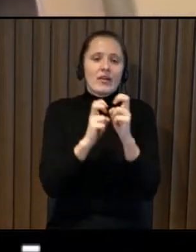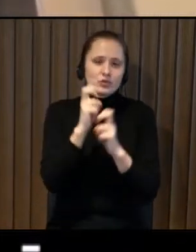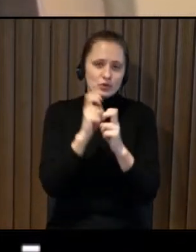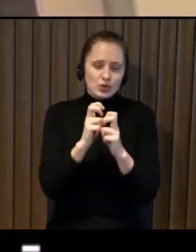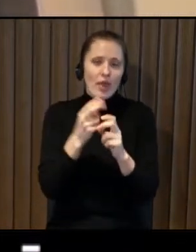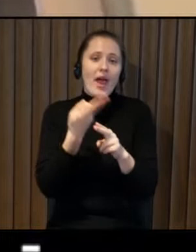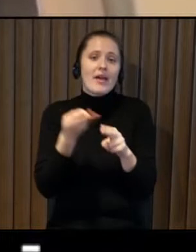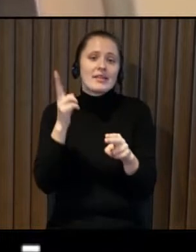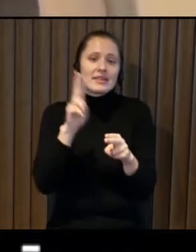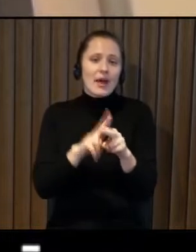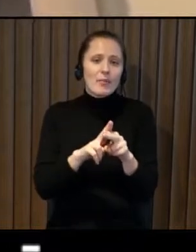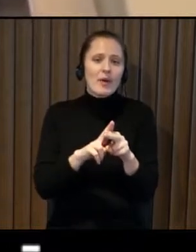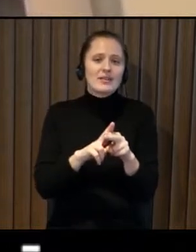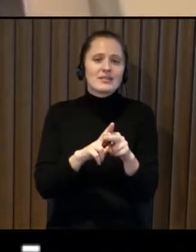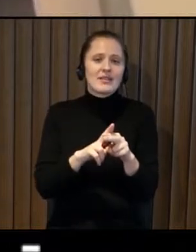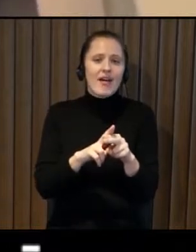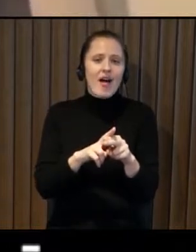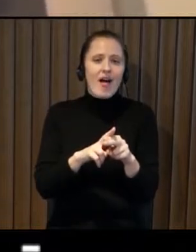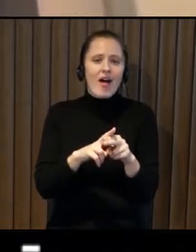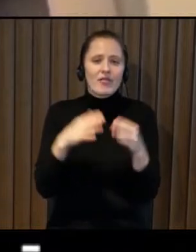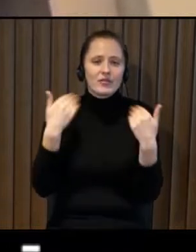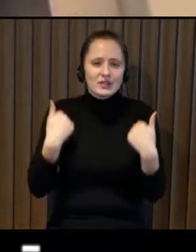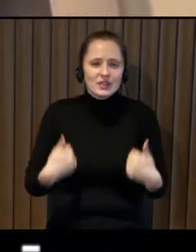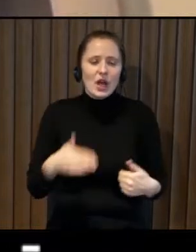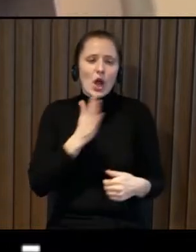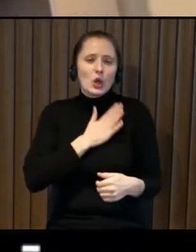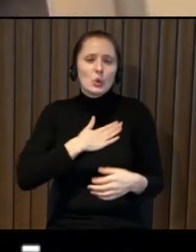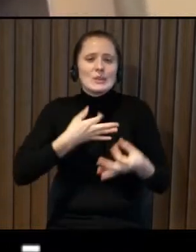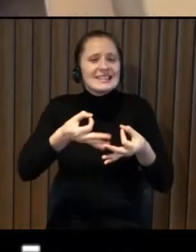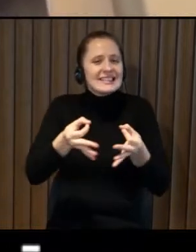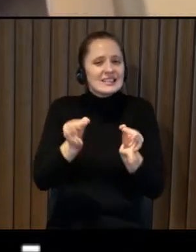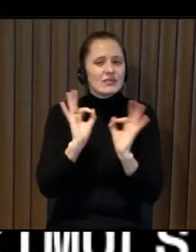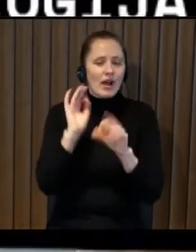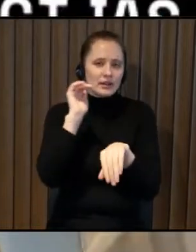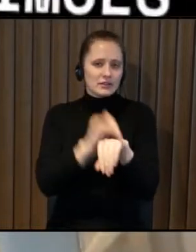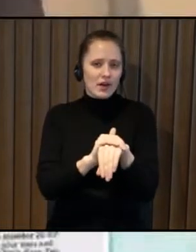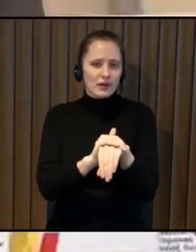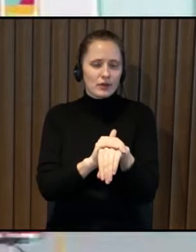production and production a lot. That's why